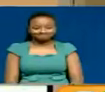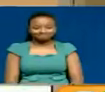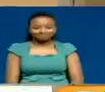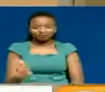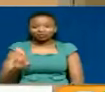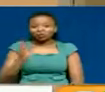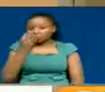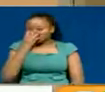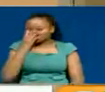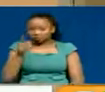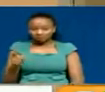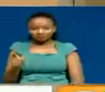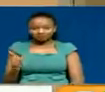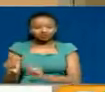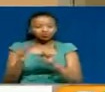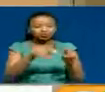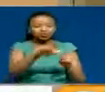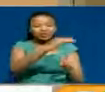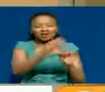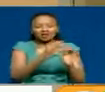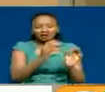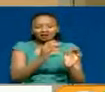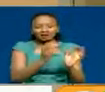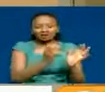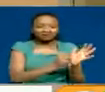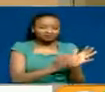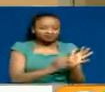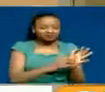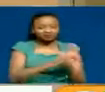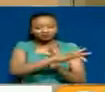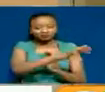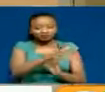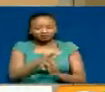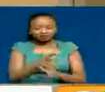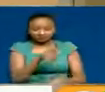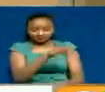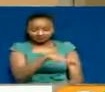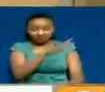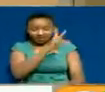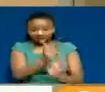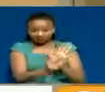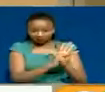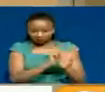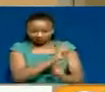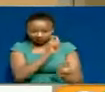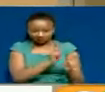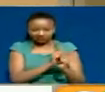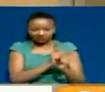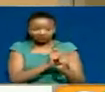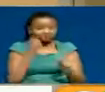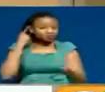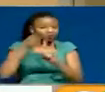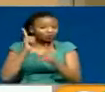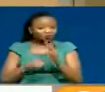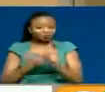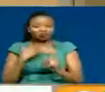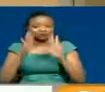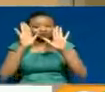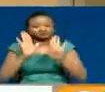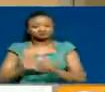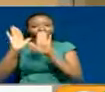Deputy President William Ruto returned to the Ukambani region on Friday in what appears to be spirited efforts to slice off some